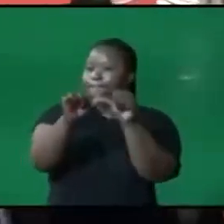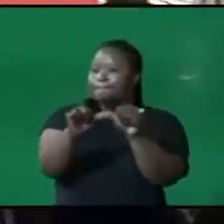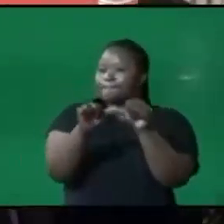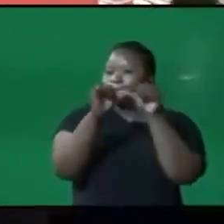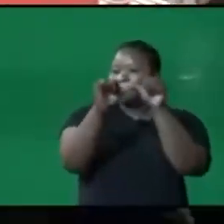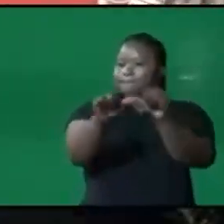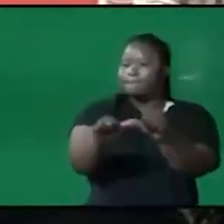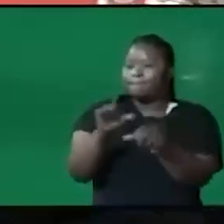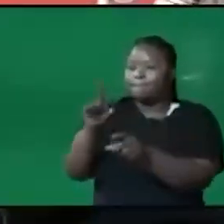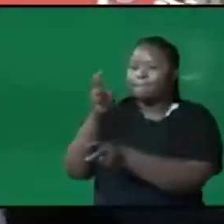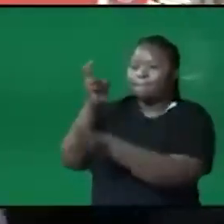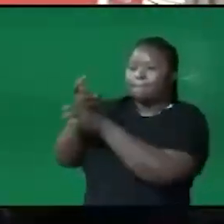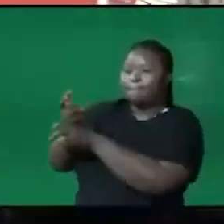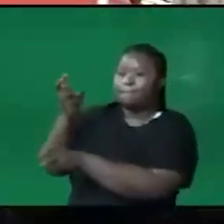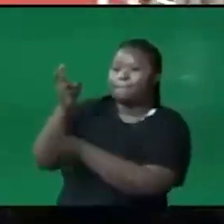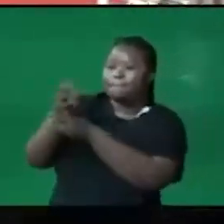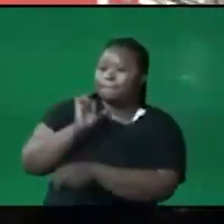Siyaya.